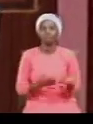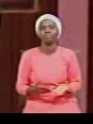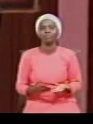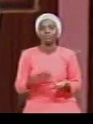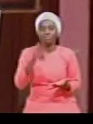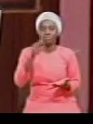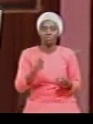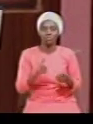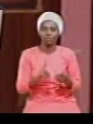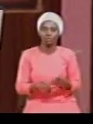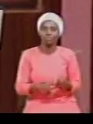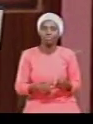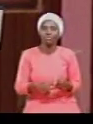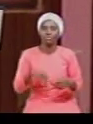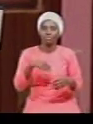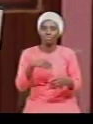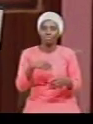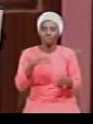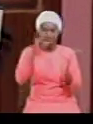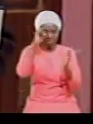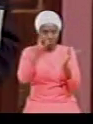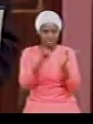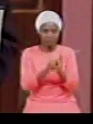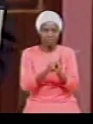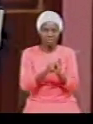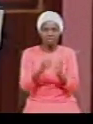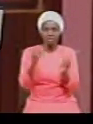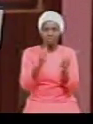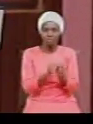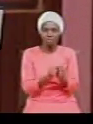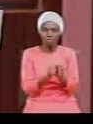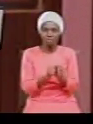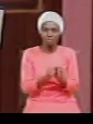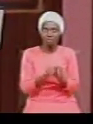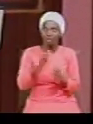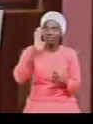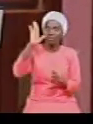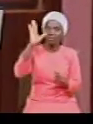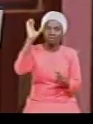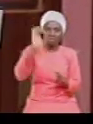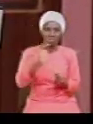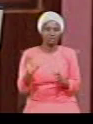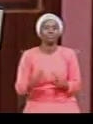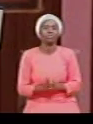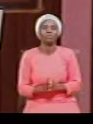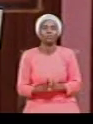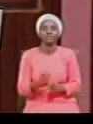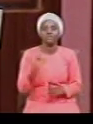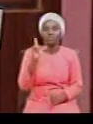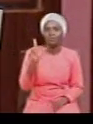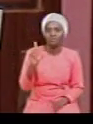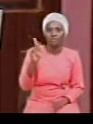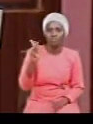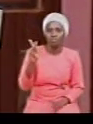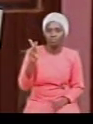with his cross. Luke chapter 9, verse